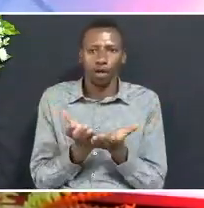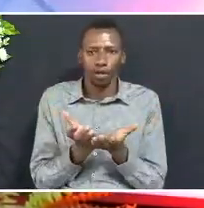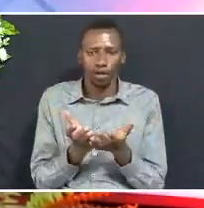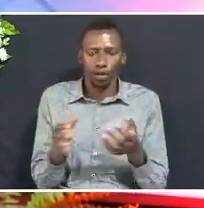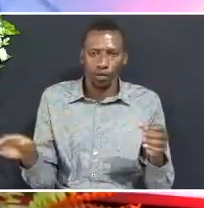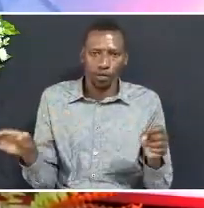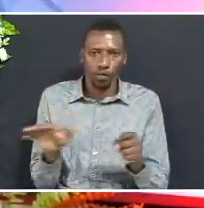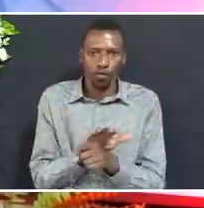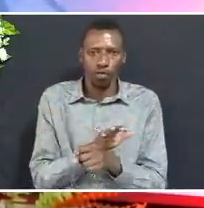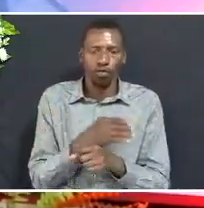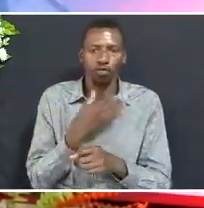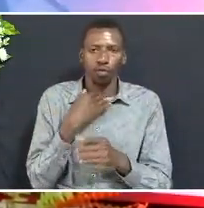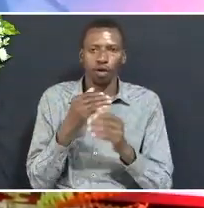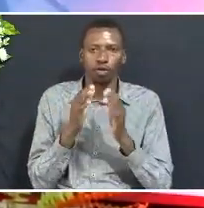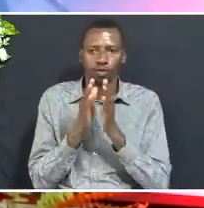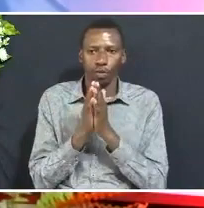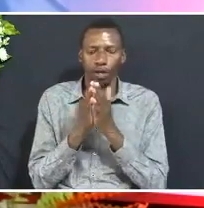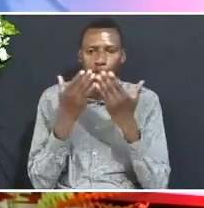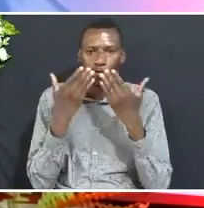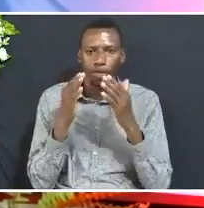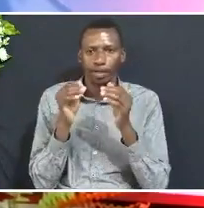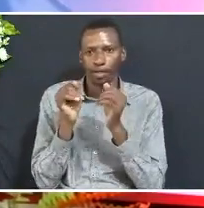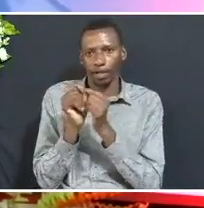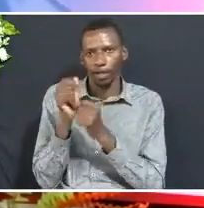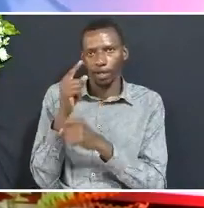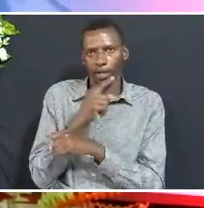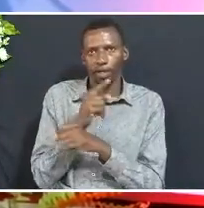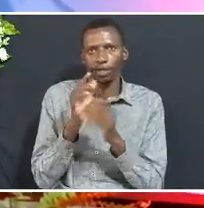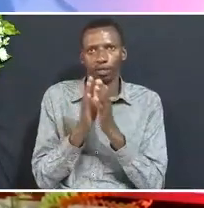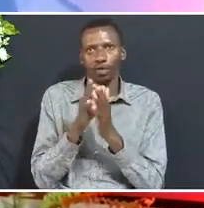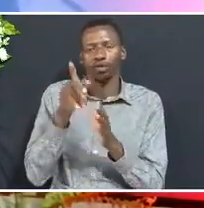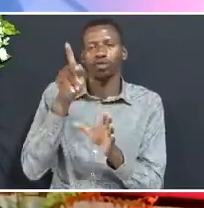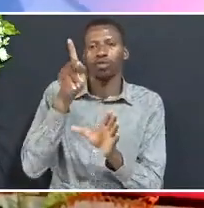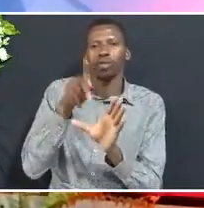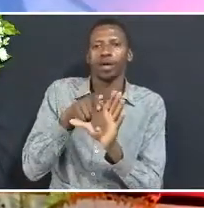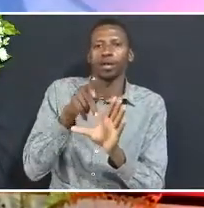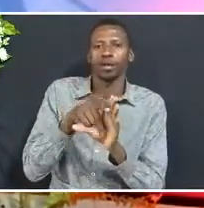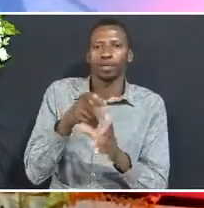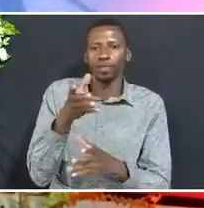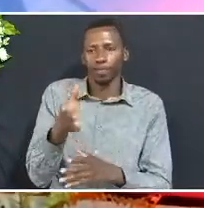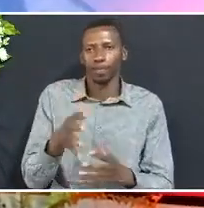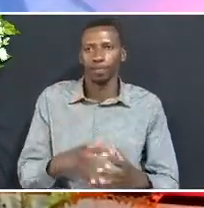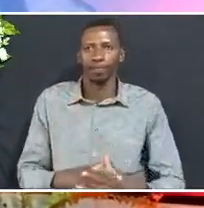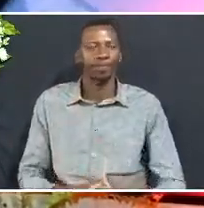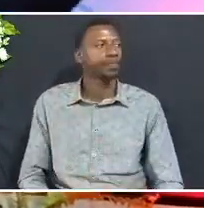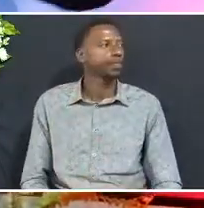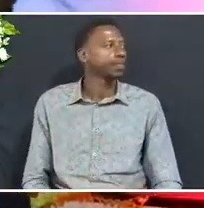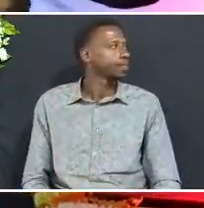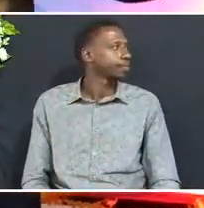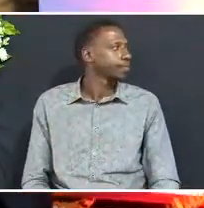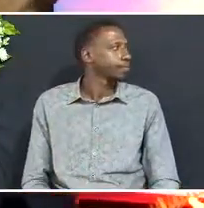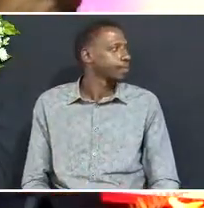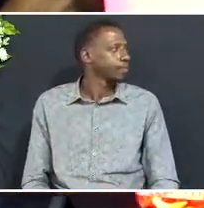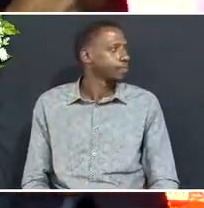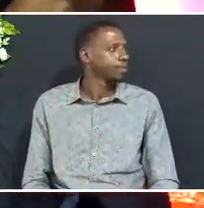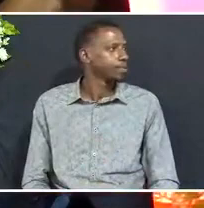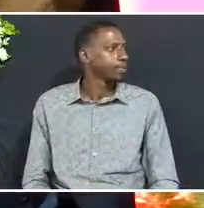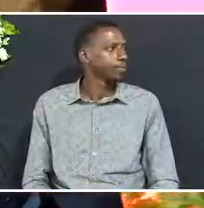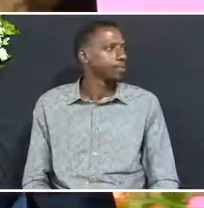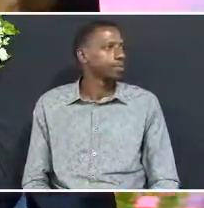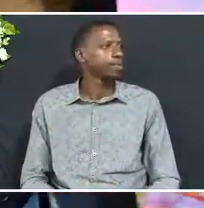our prayer, 10 days of prayer. You be a participant in this. So from that corner over there, how many of